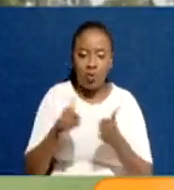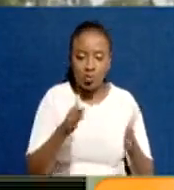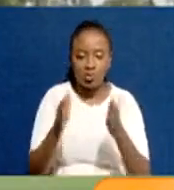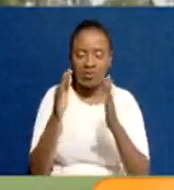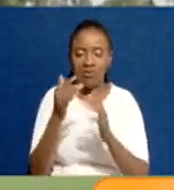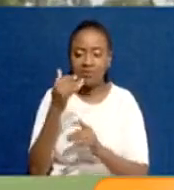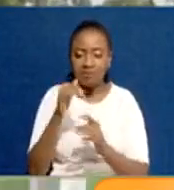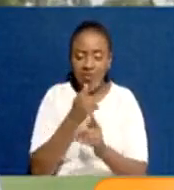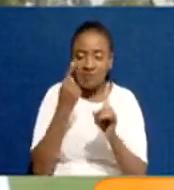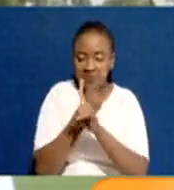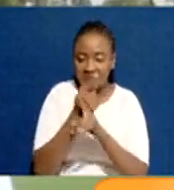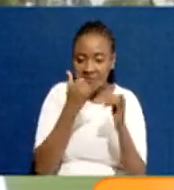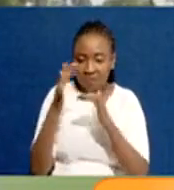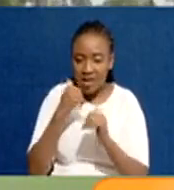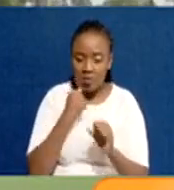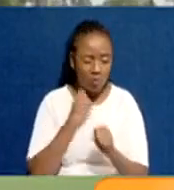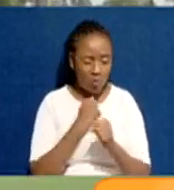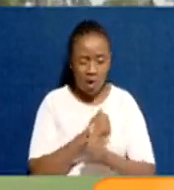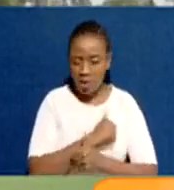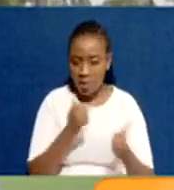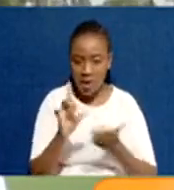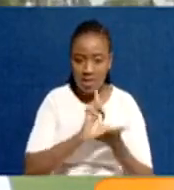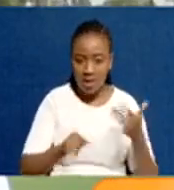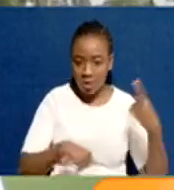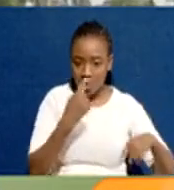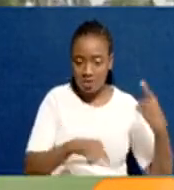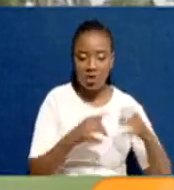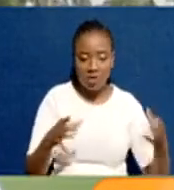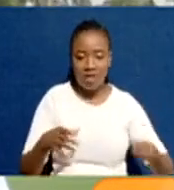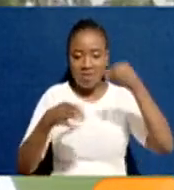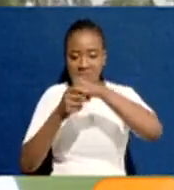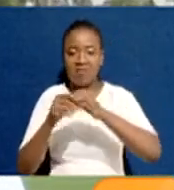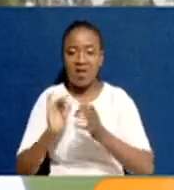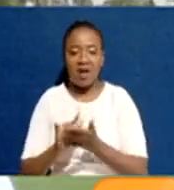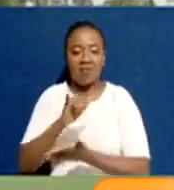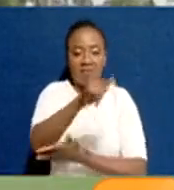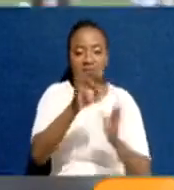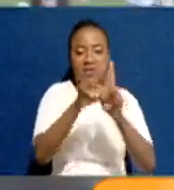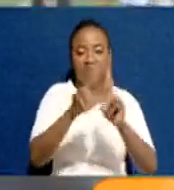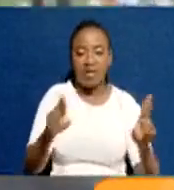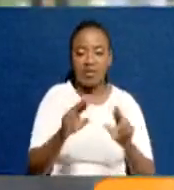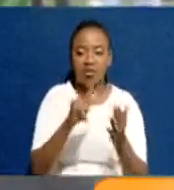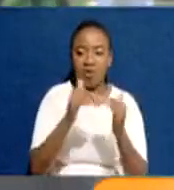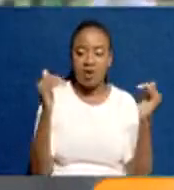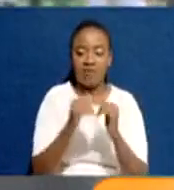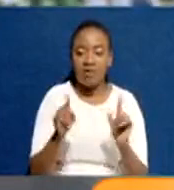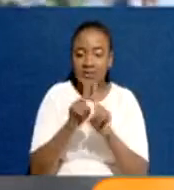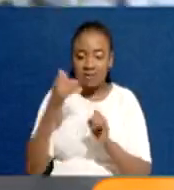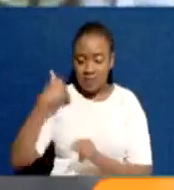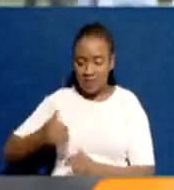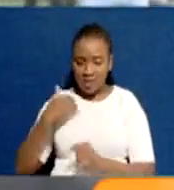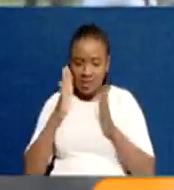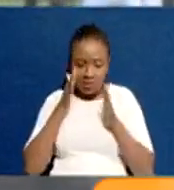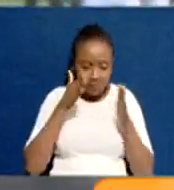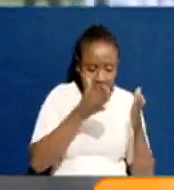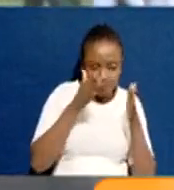for players who have been really performing well, especially in the local league, to get a feel of the international level. I have to concentrate on some groups. This